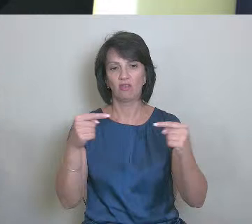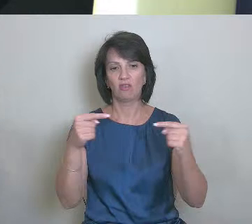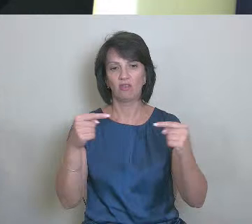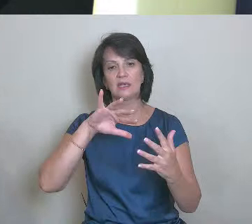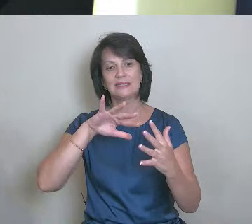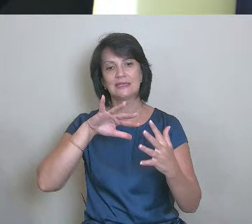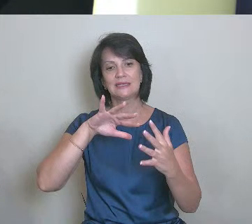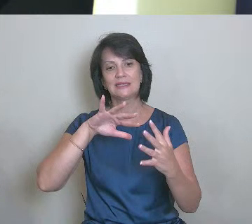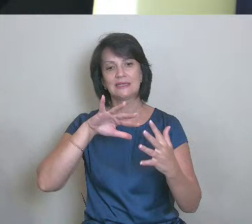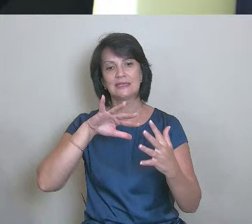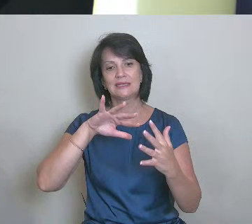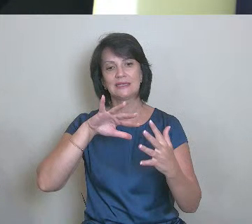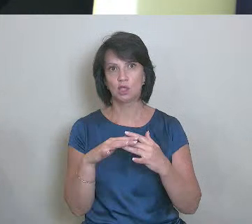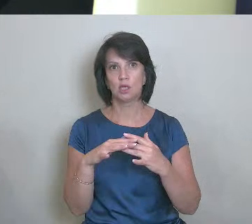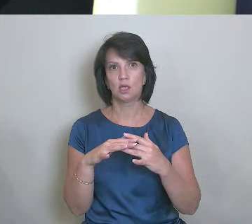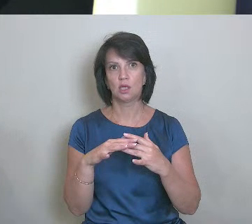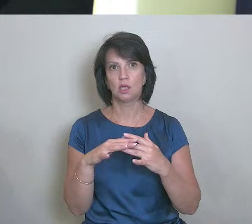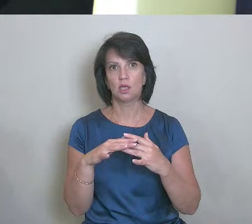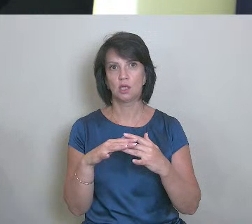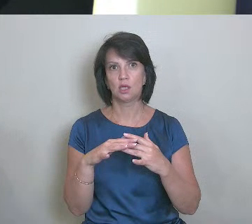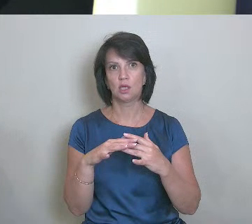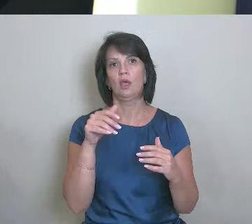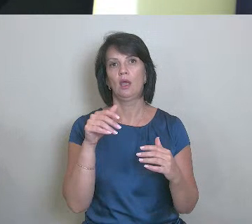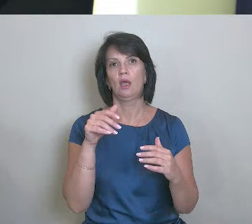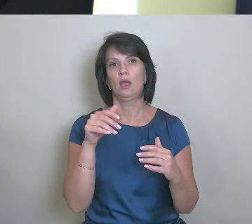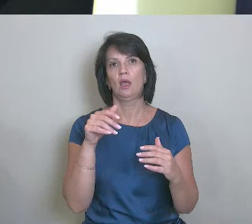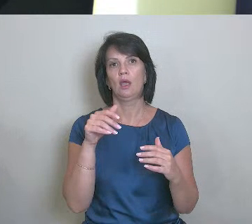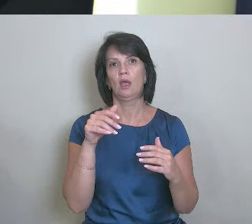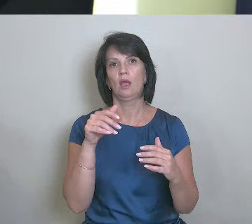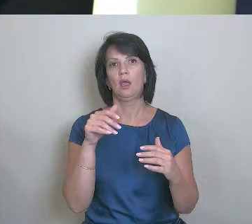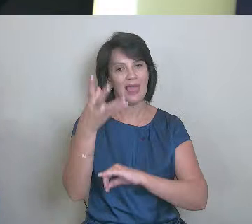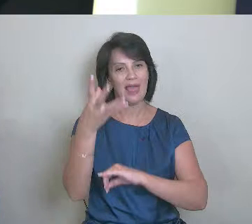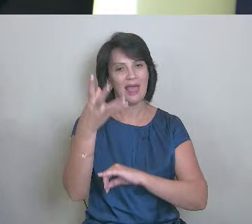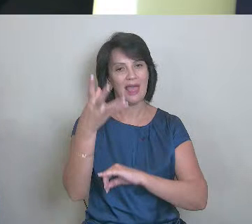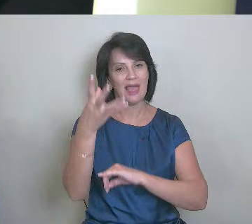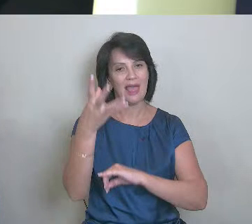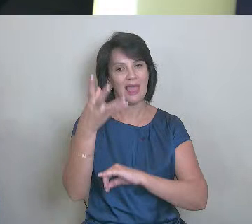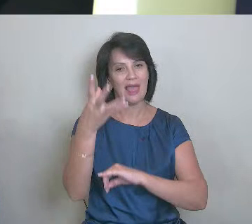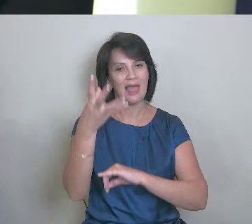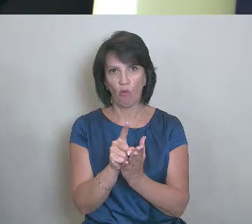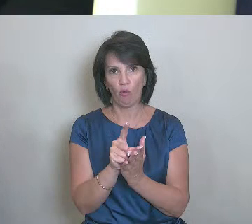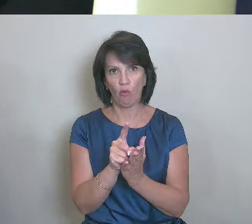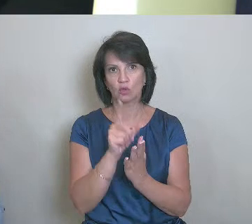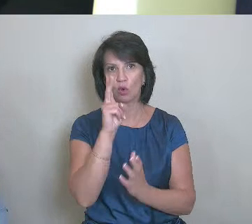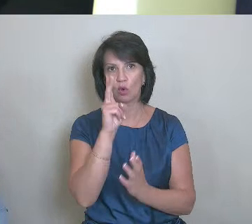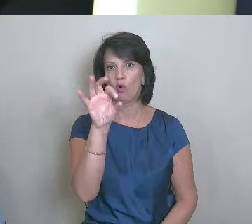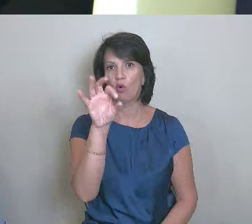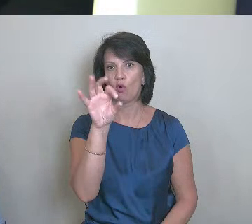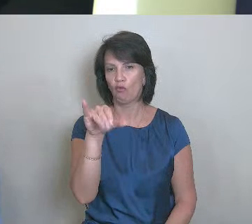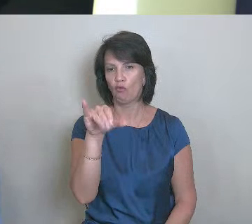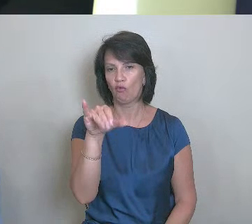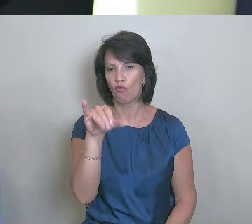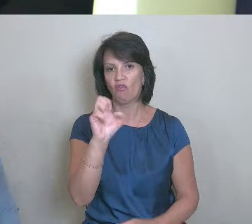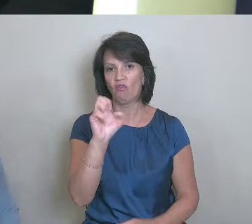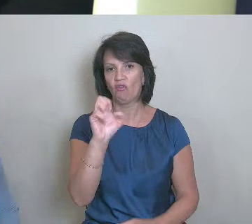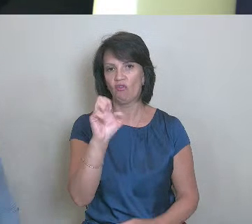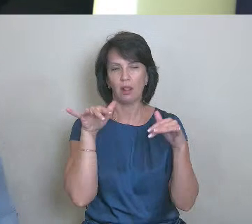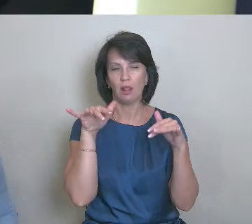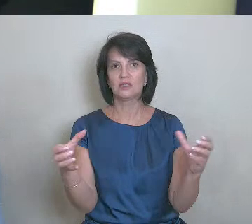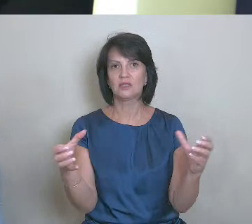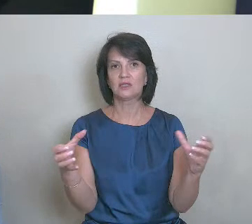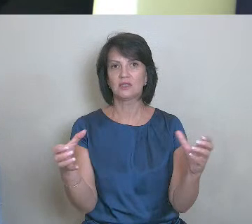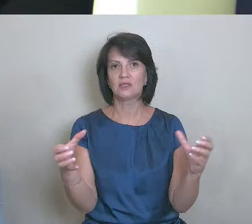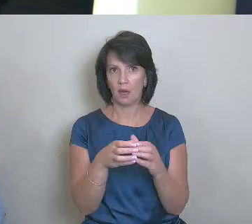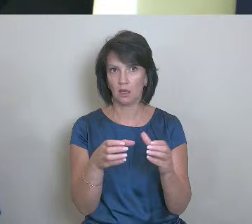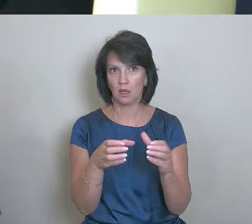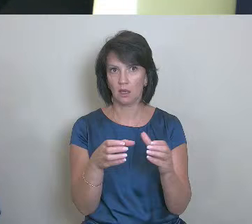been formed, which were forming the village commissions, because they did not take into account the